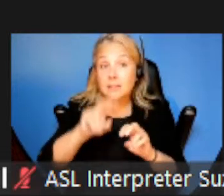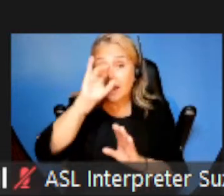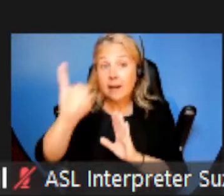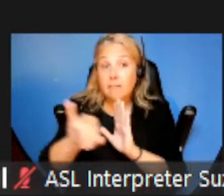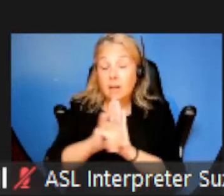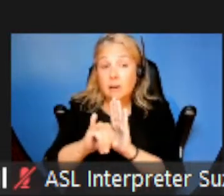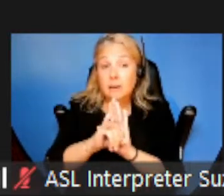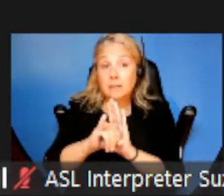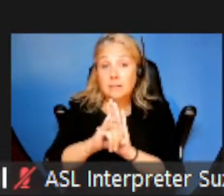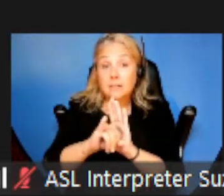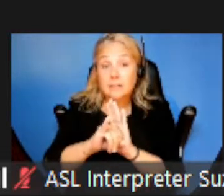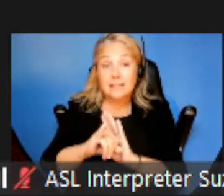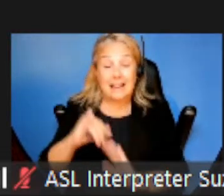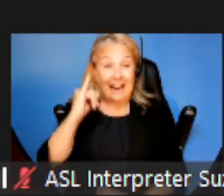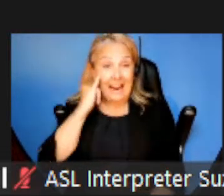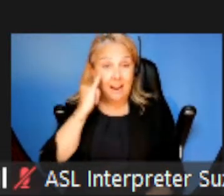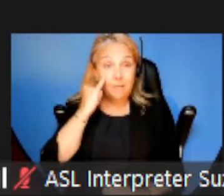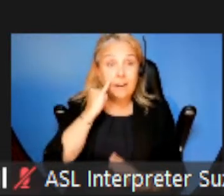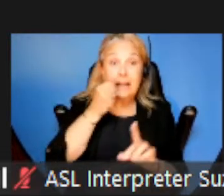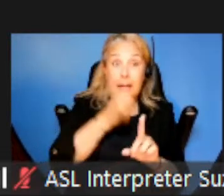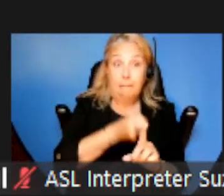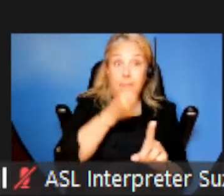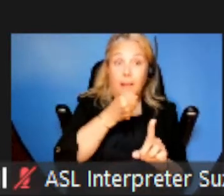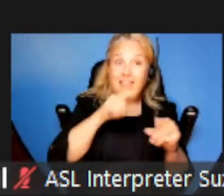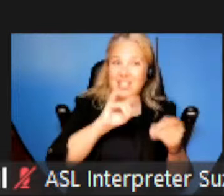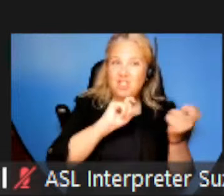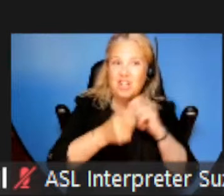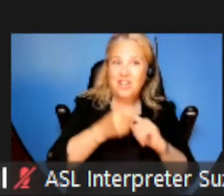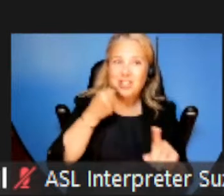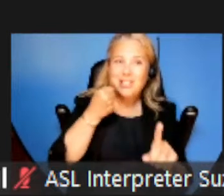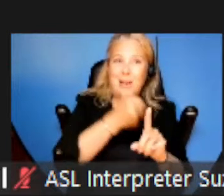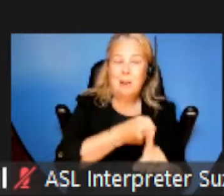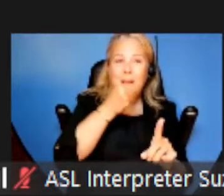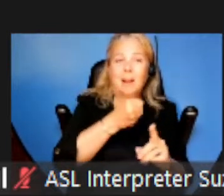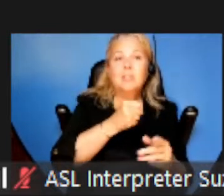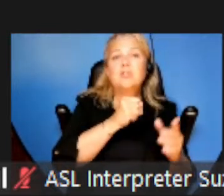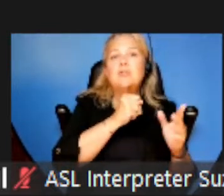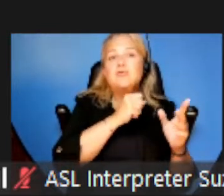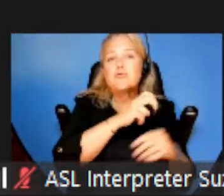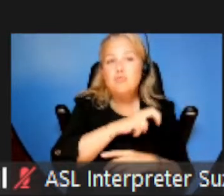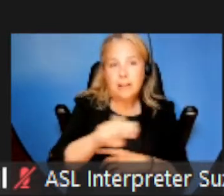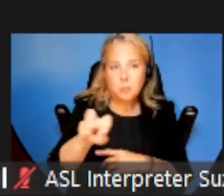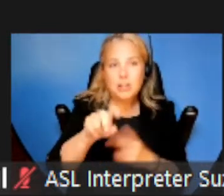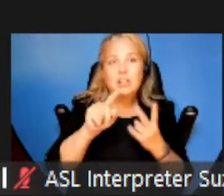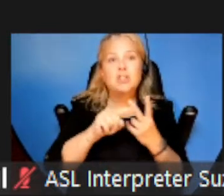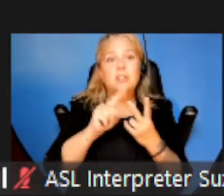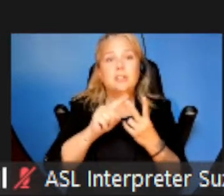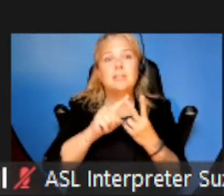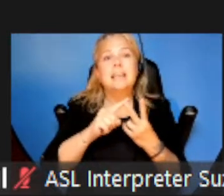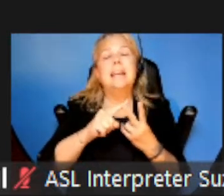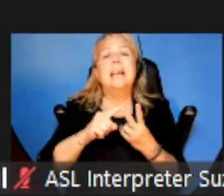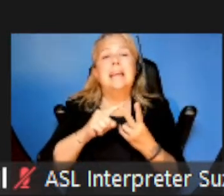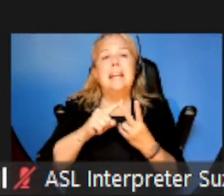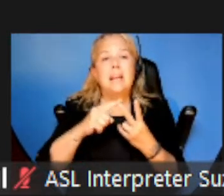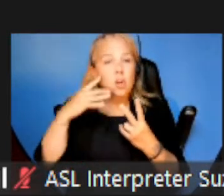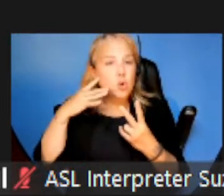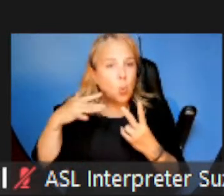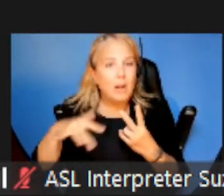whether there are impacts to transportation, air quality, and noise as a result of the